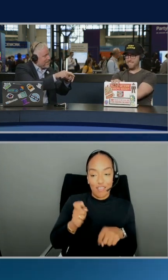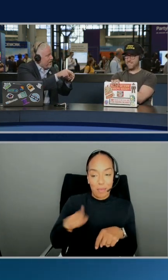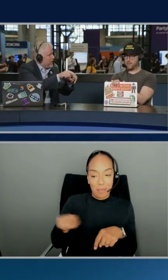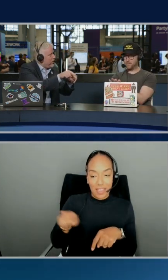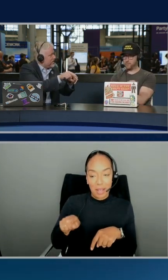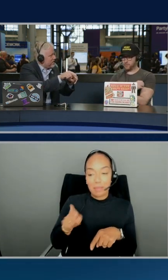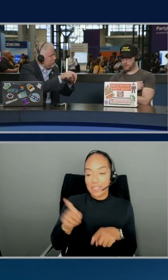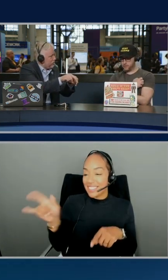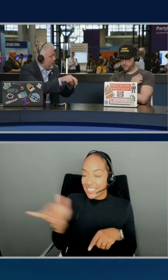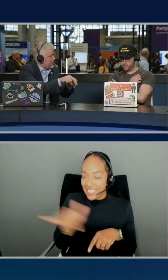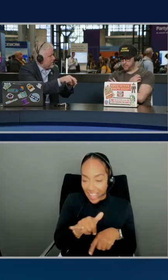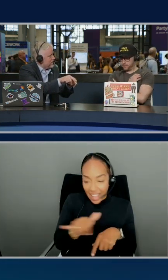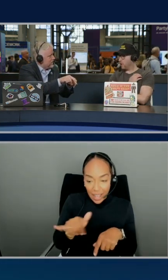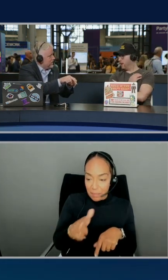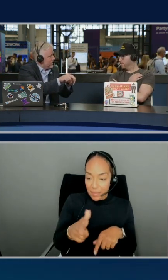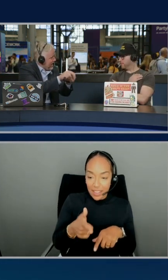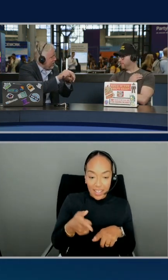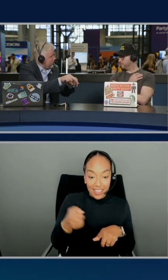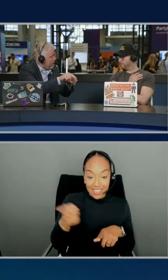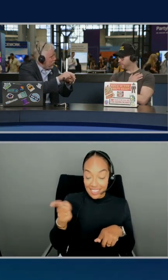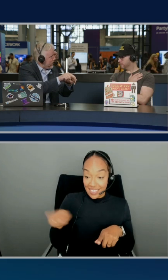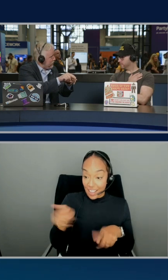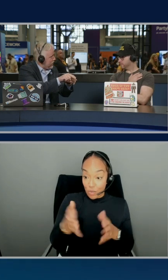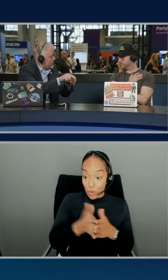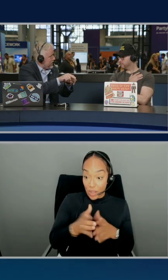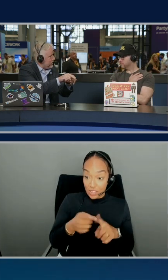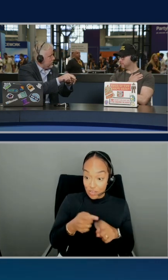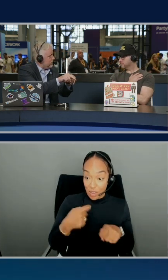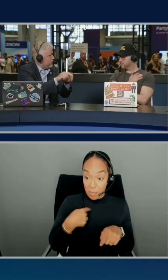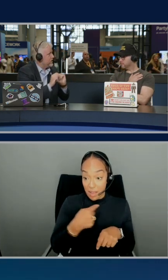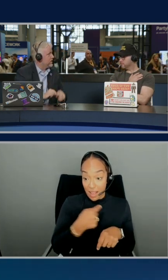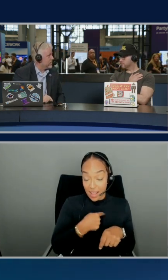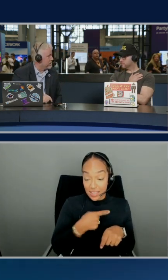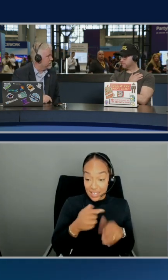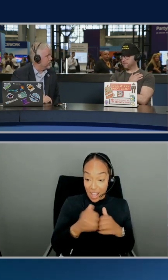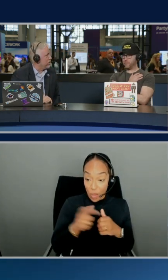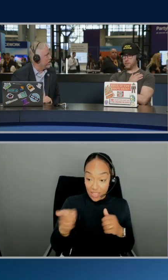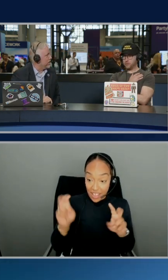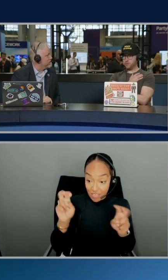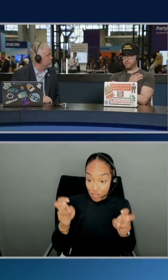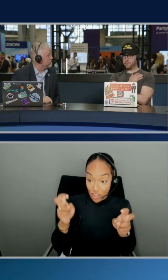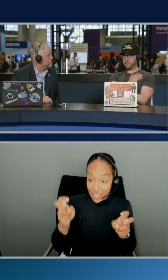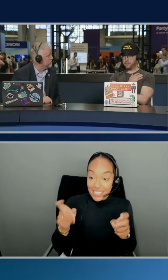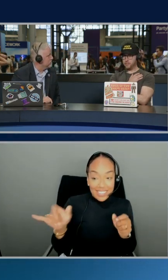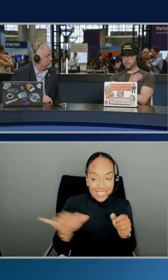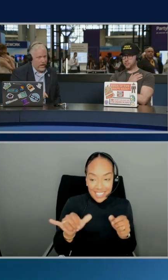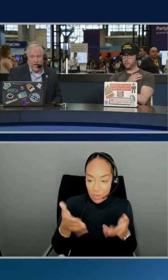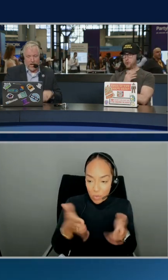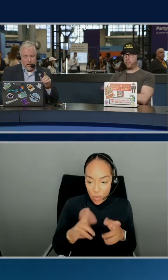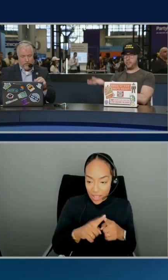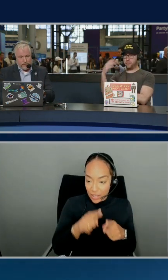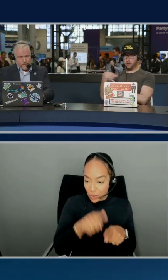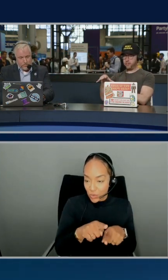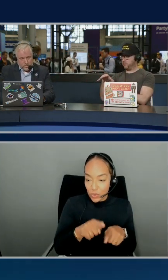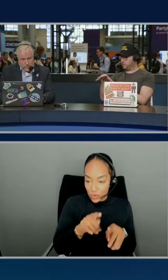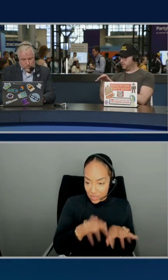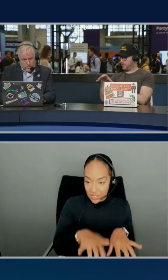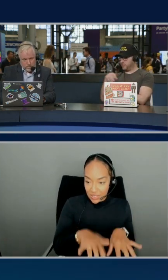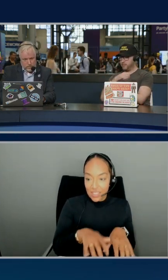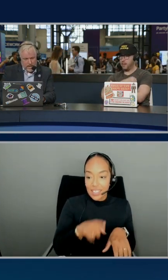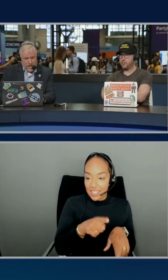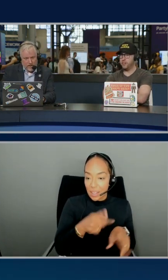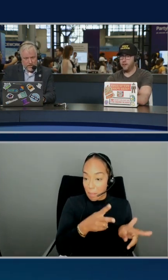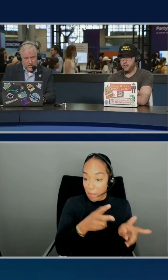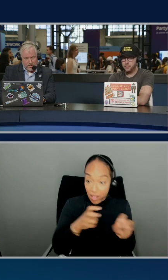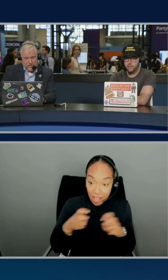just like they requested it from us. Right. That the way they phrase it exactly the same way to the agent. Uh-huh. So pulling in real